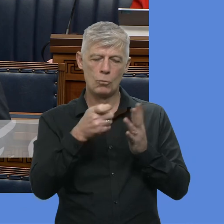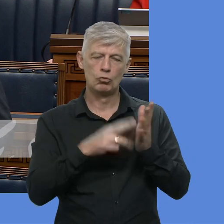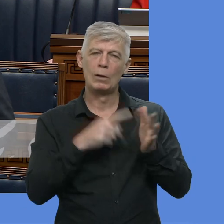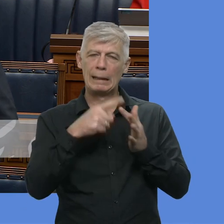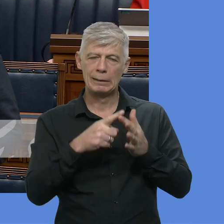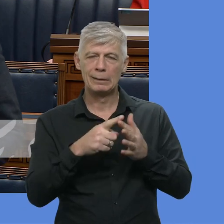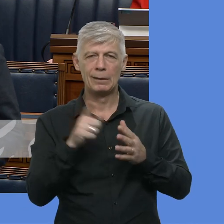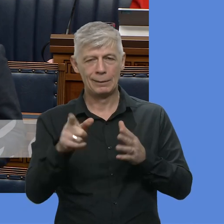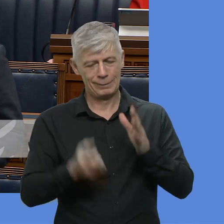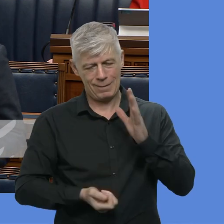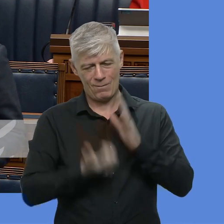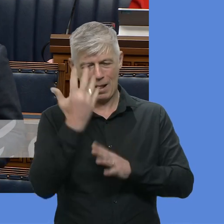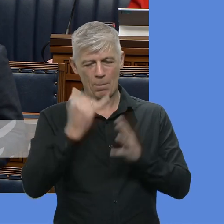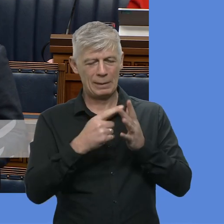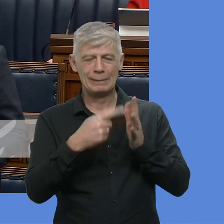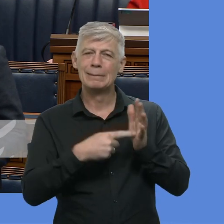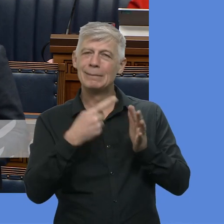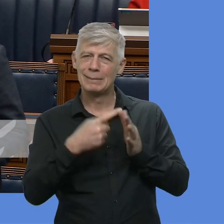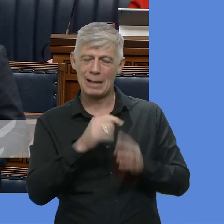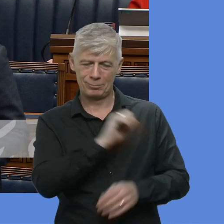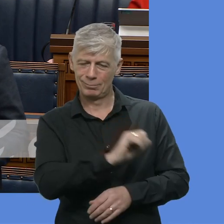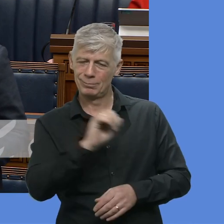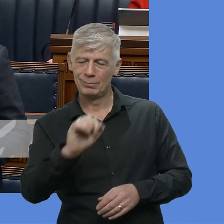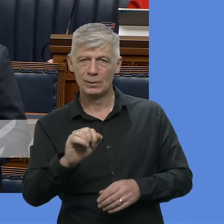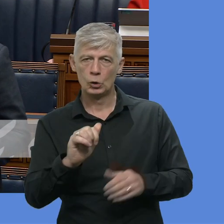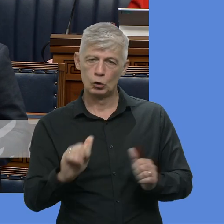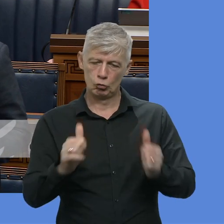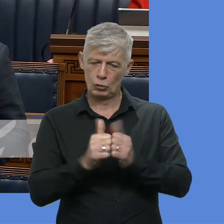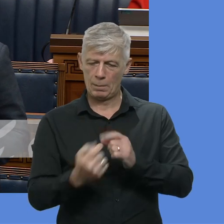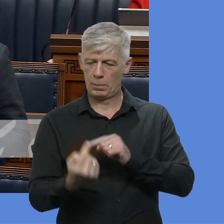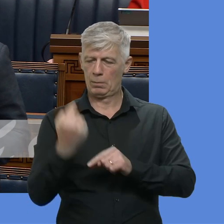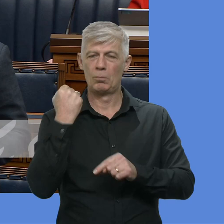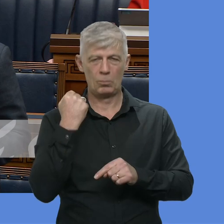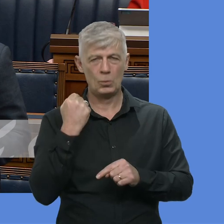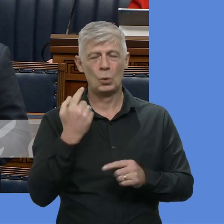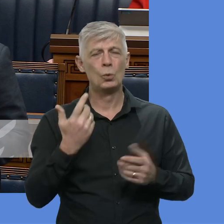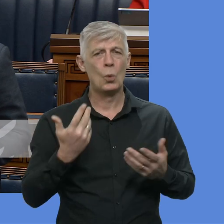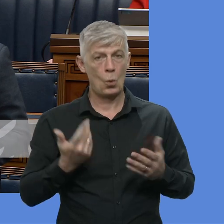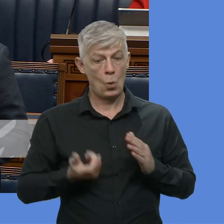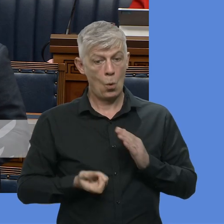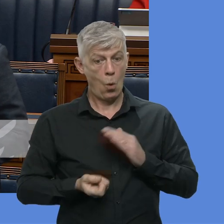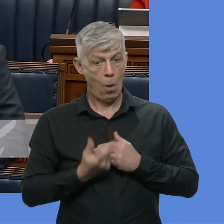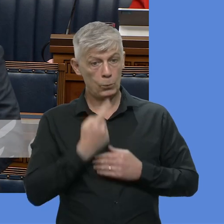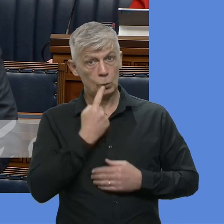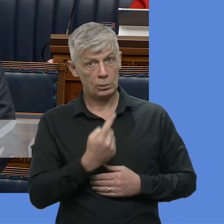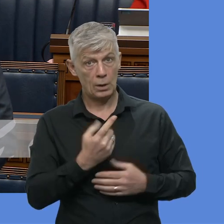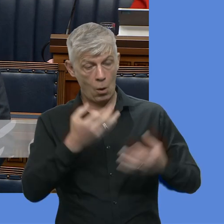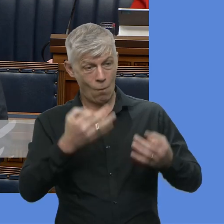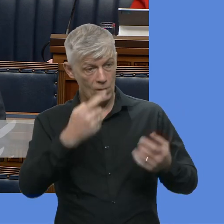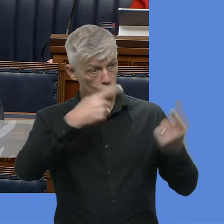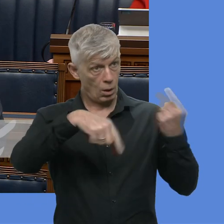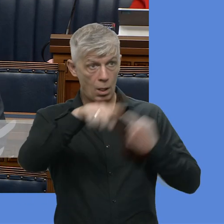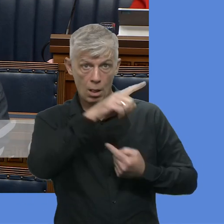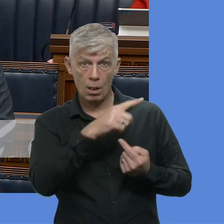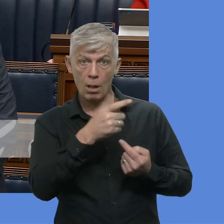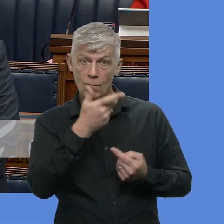development of the site by way of a development agreement. I do want to take this opportunity to pay tribute to officials from